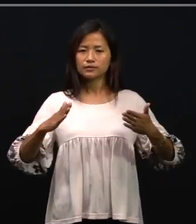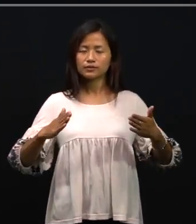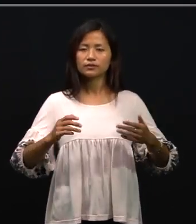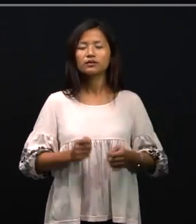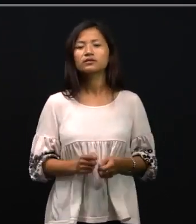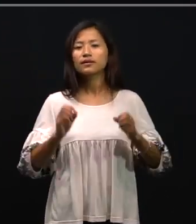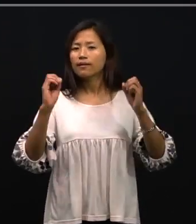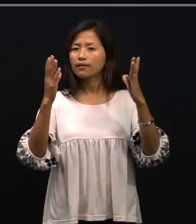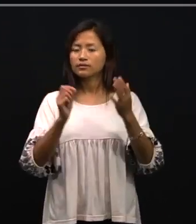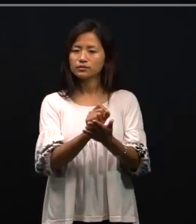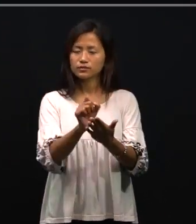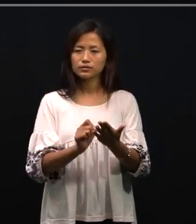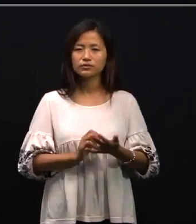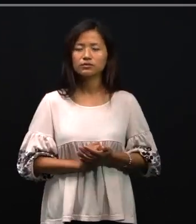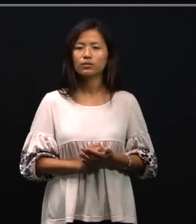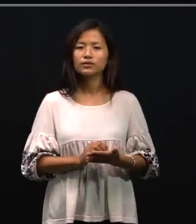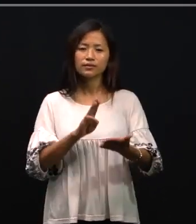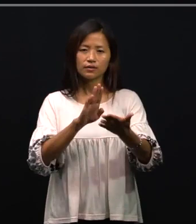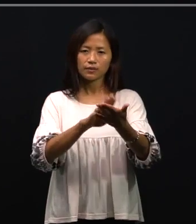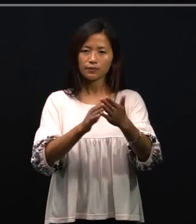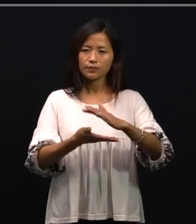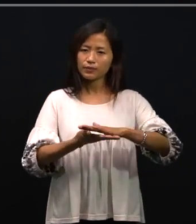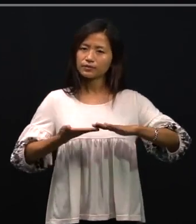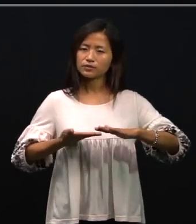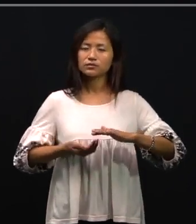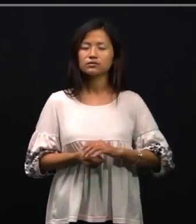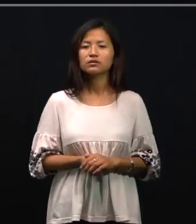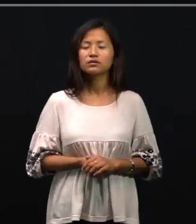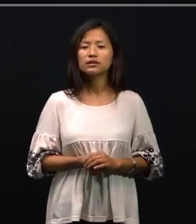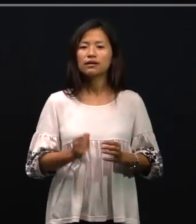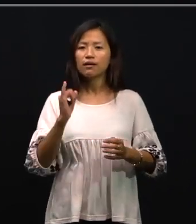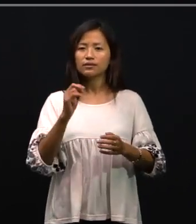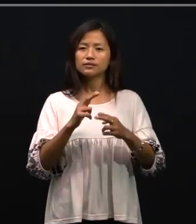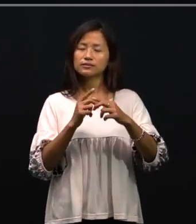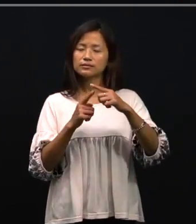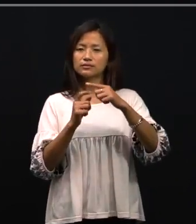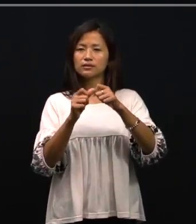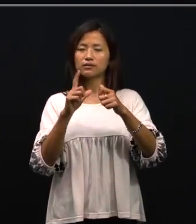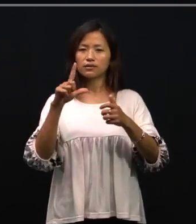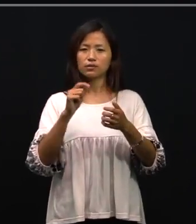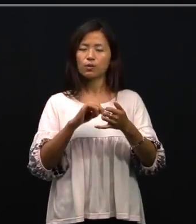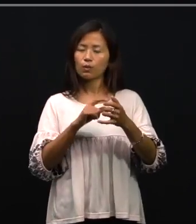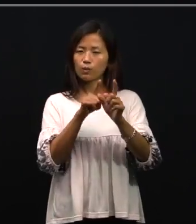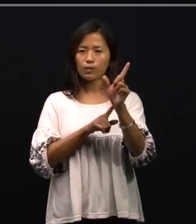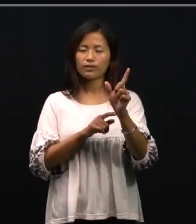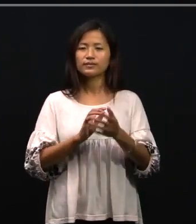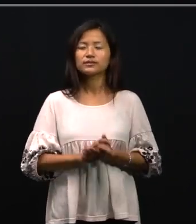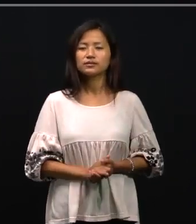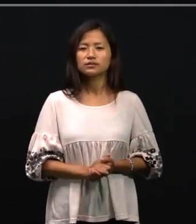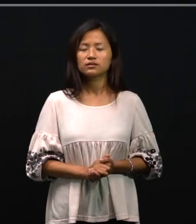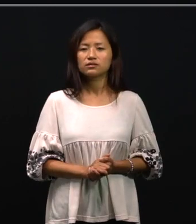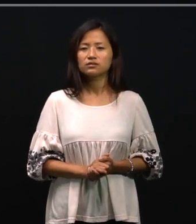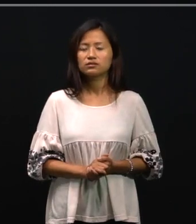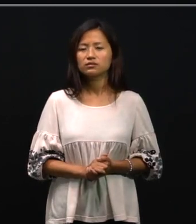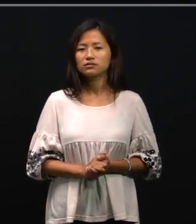underlined. While when they are printed, then they have to be printed in italics. So these are certain